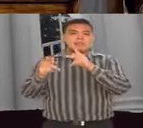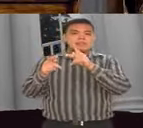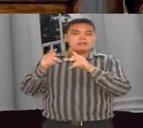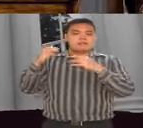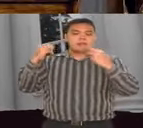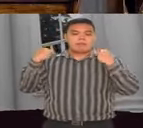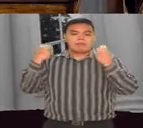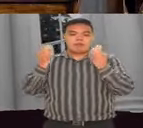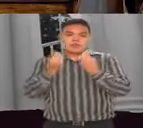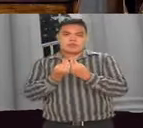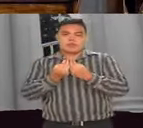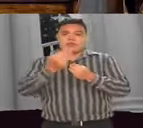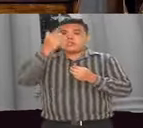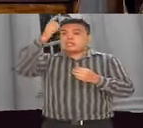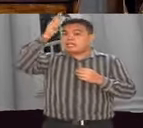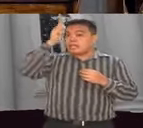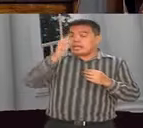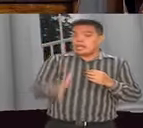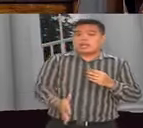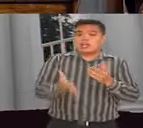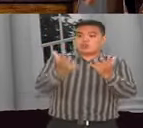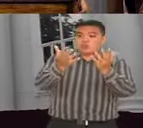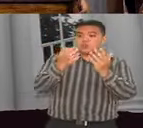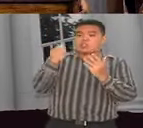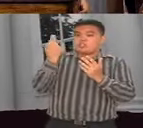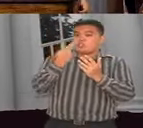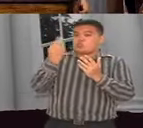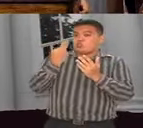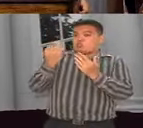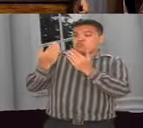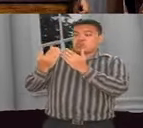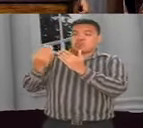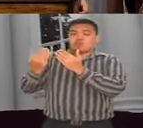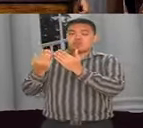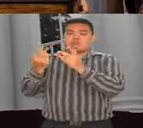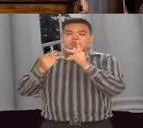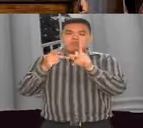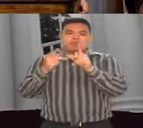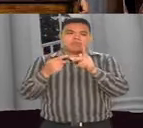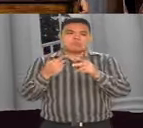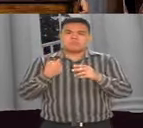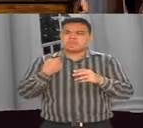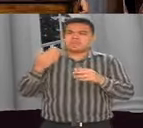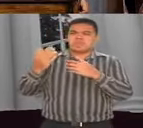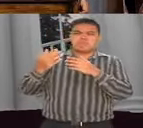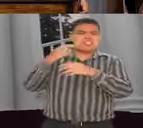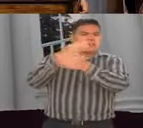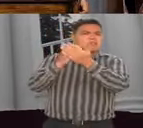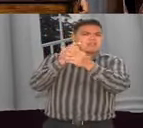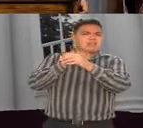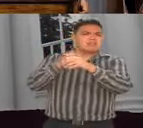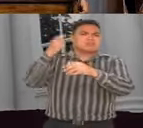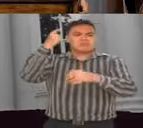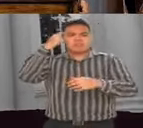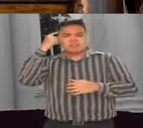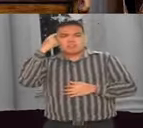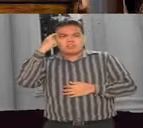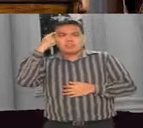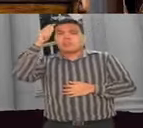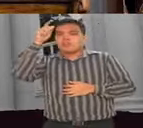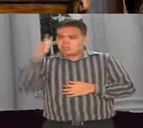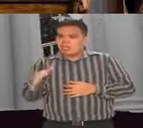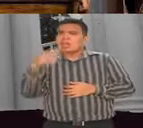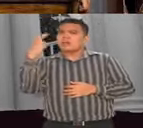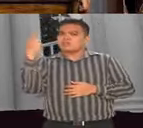brethren. And God wants to use common people. Many times we think we have this perception that God will